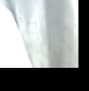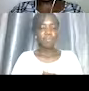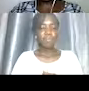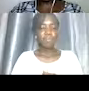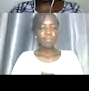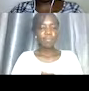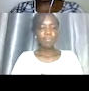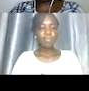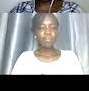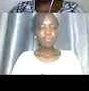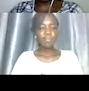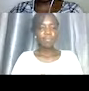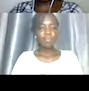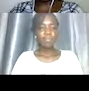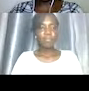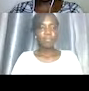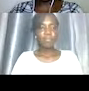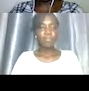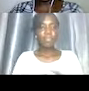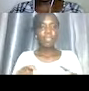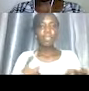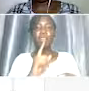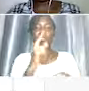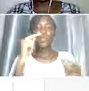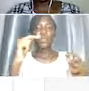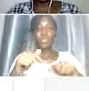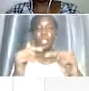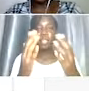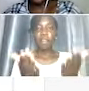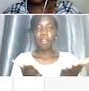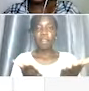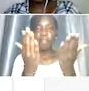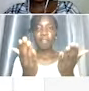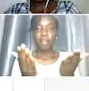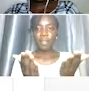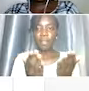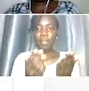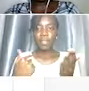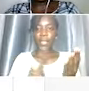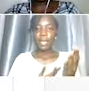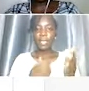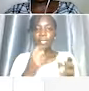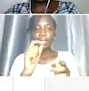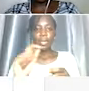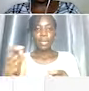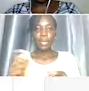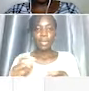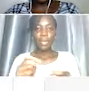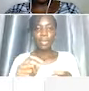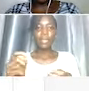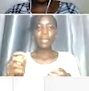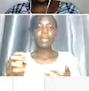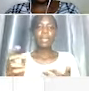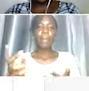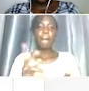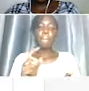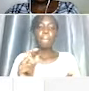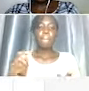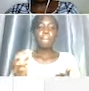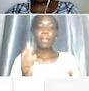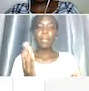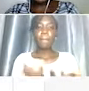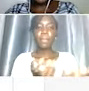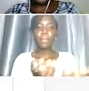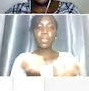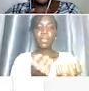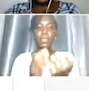So today's offer by Pathway Solutions, we have writing a business plan, we have entrepreneurship 101, we